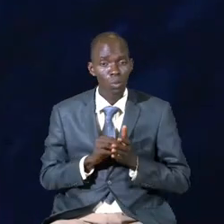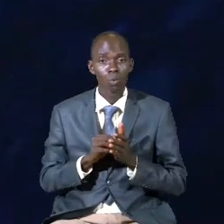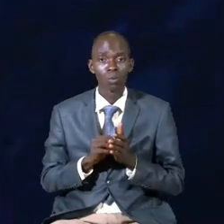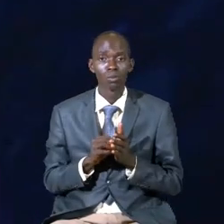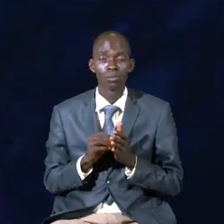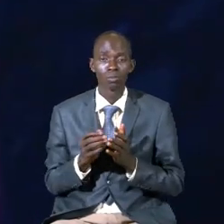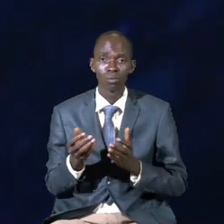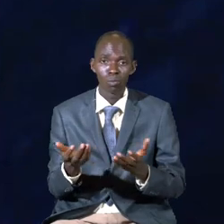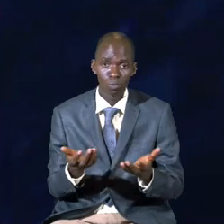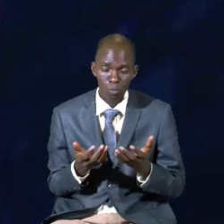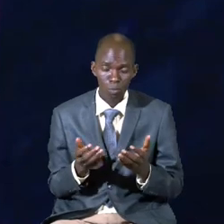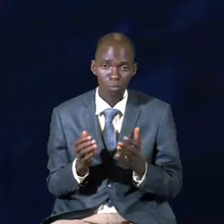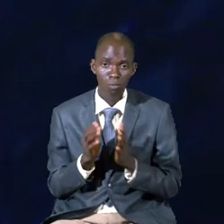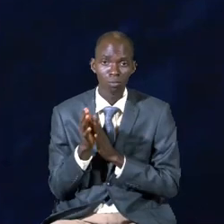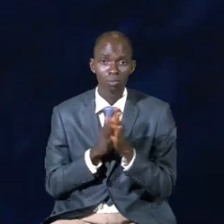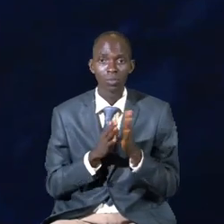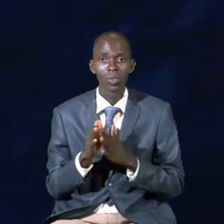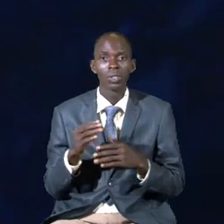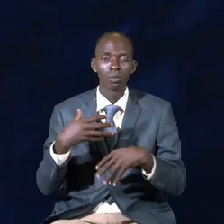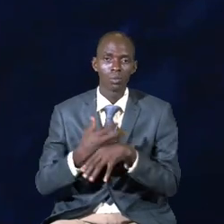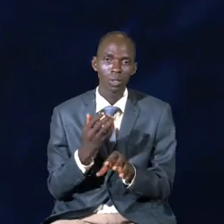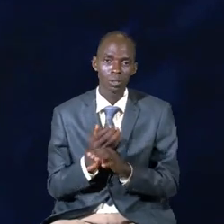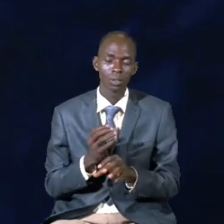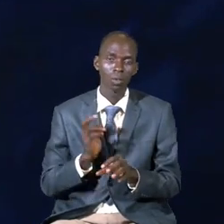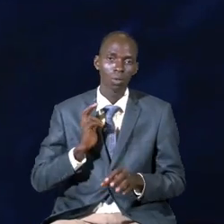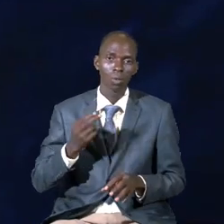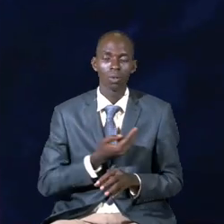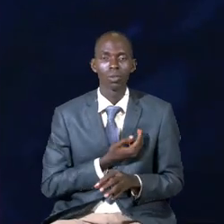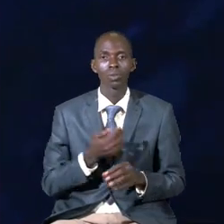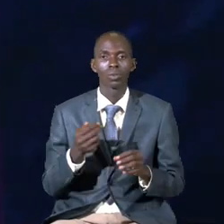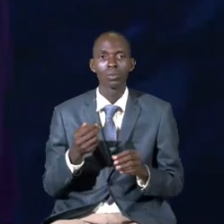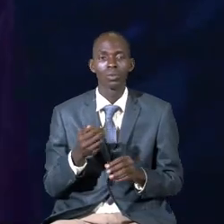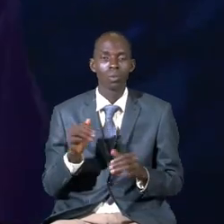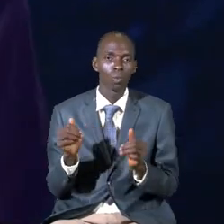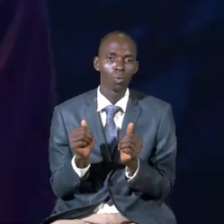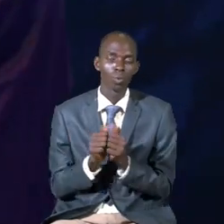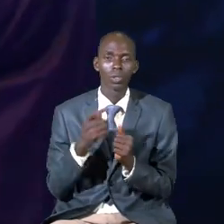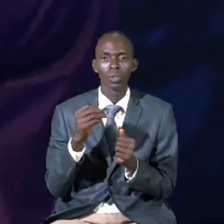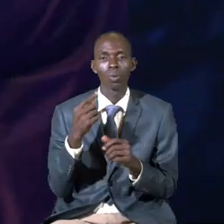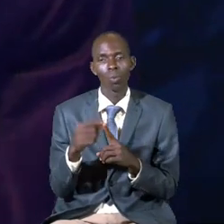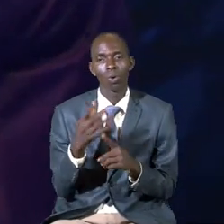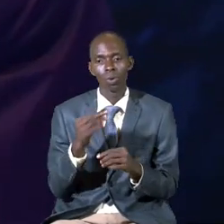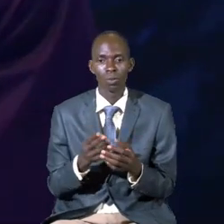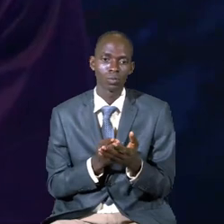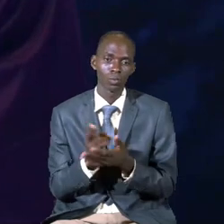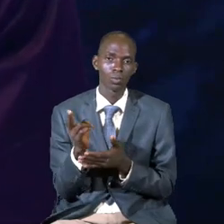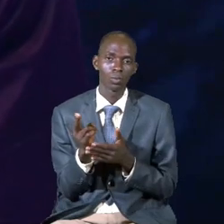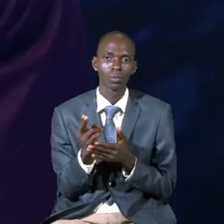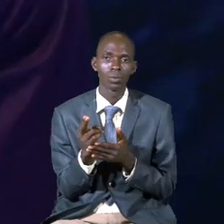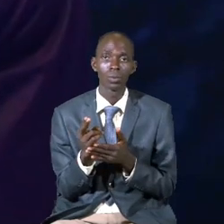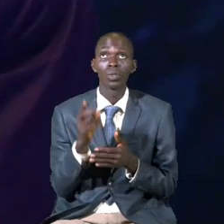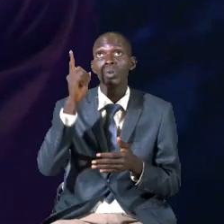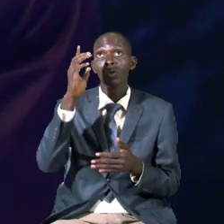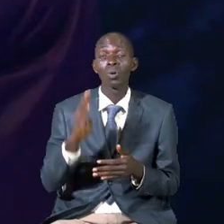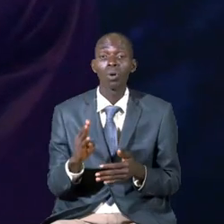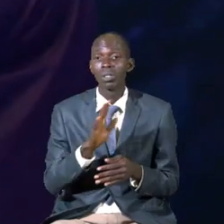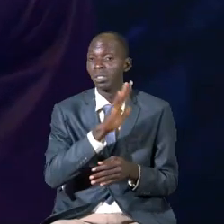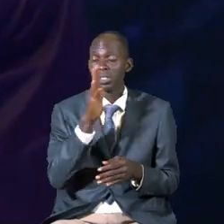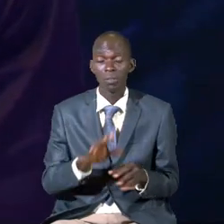us with the words of truth with the word of truth god never does